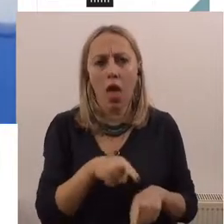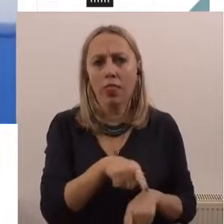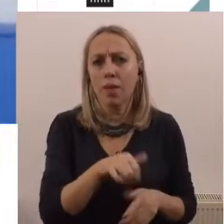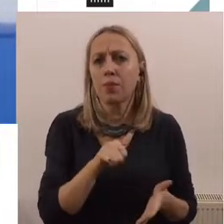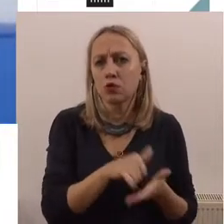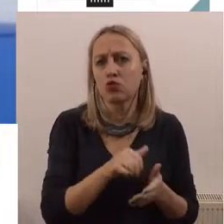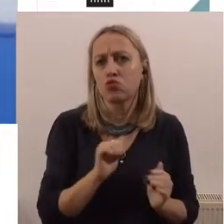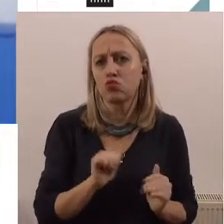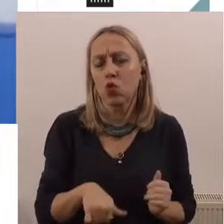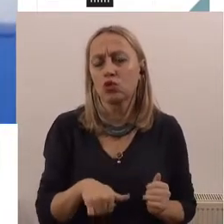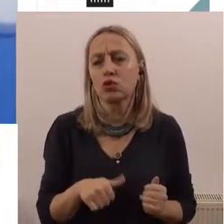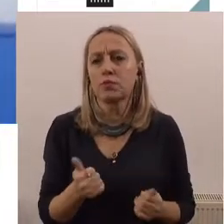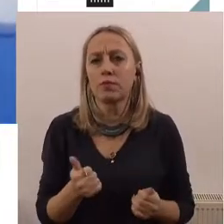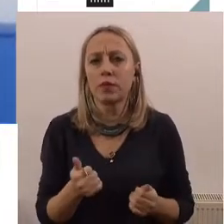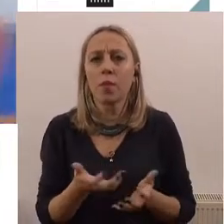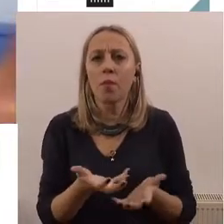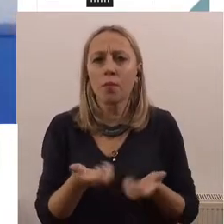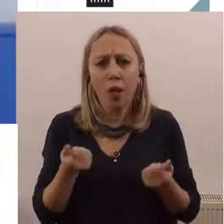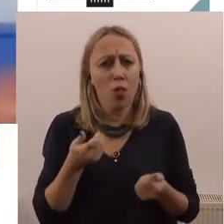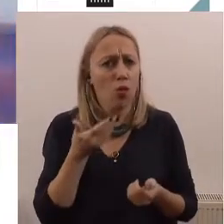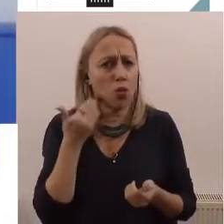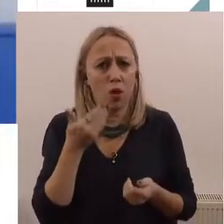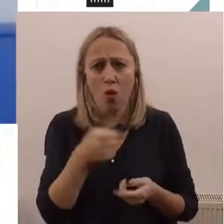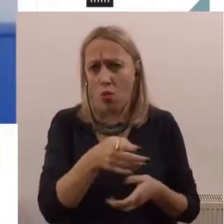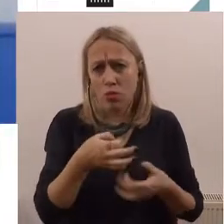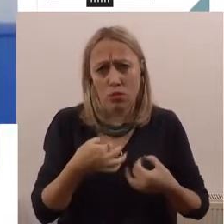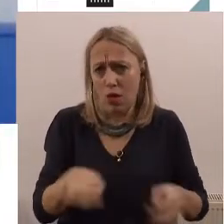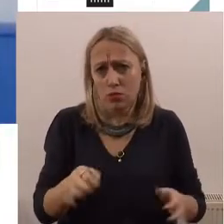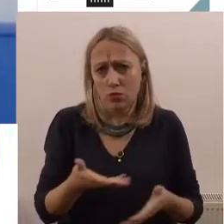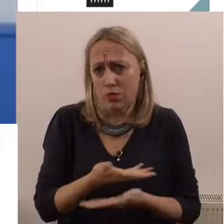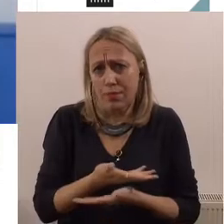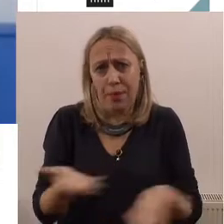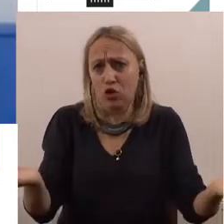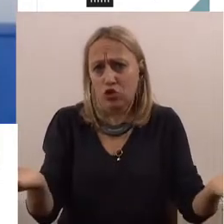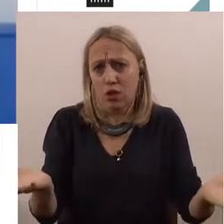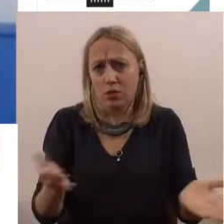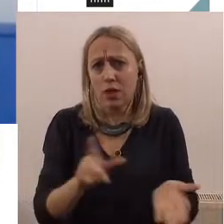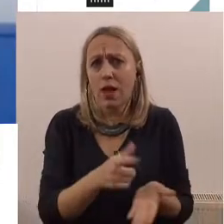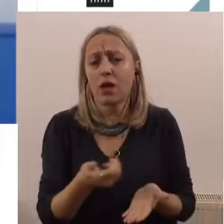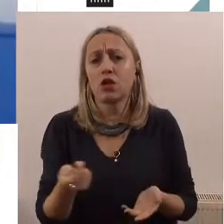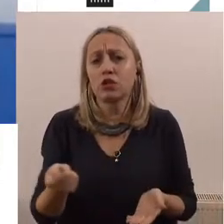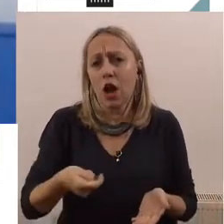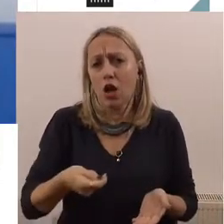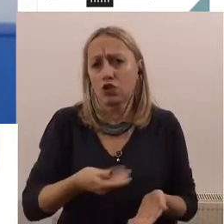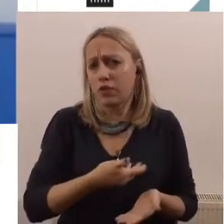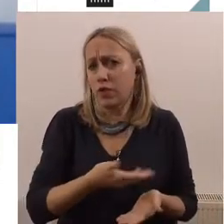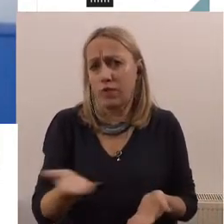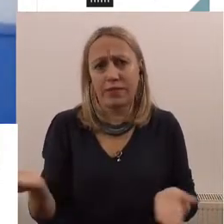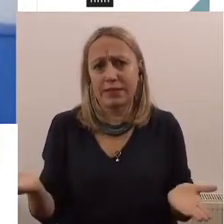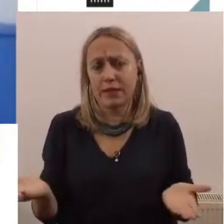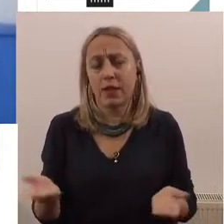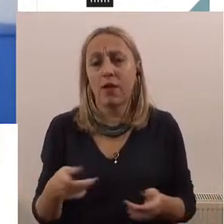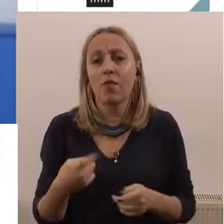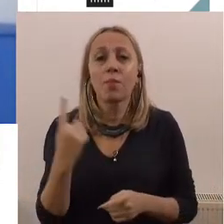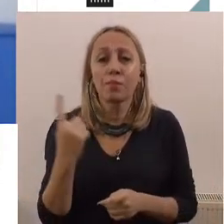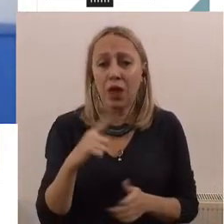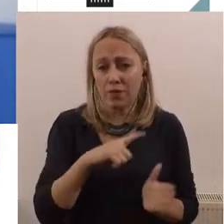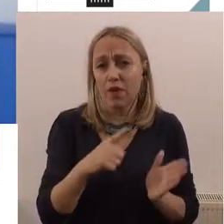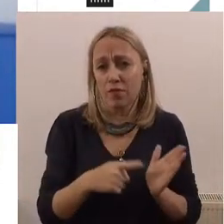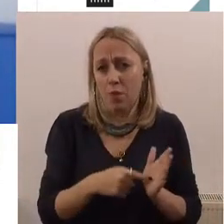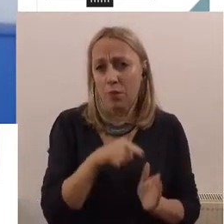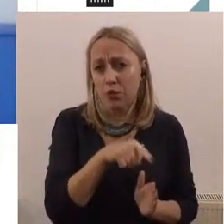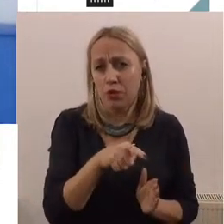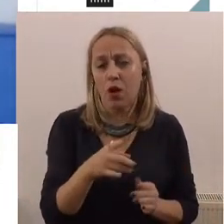our stories, but then you make that app accessible for everyone. But your first question about